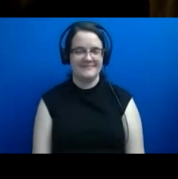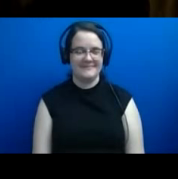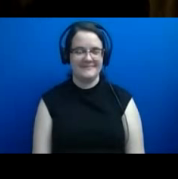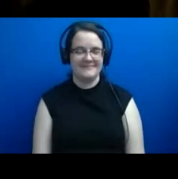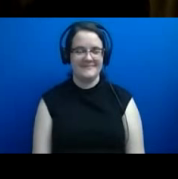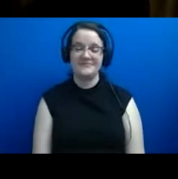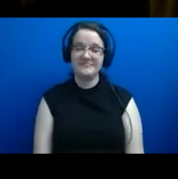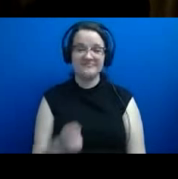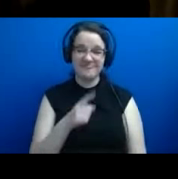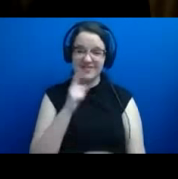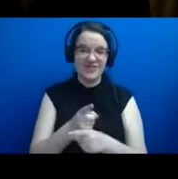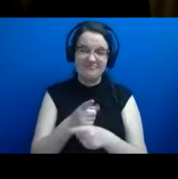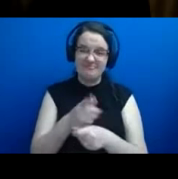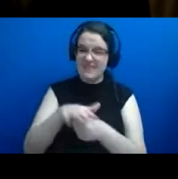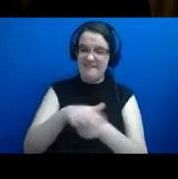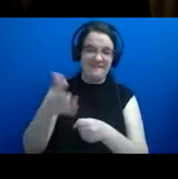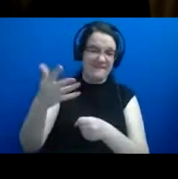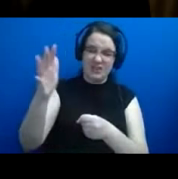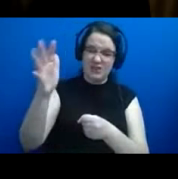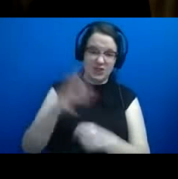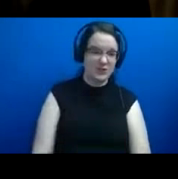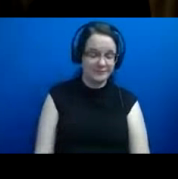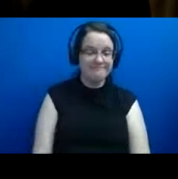Cause you're right, enough's enough.